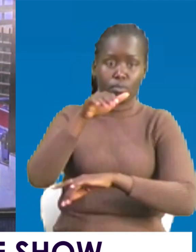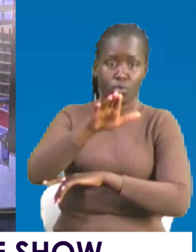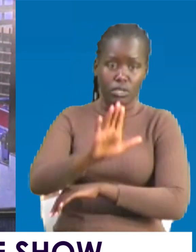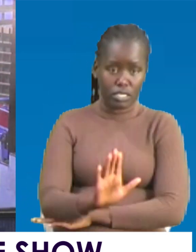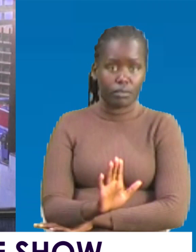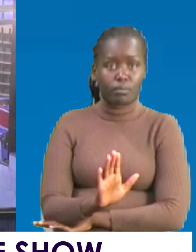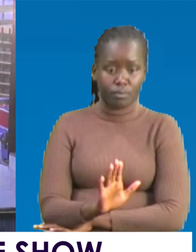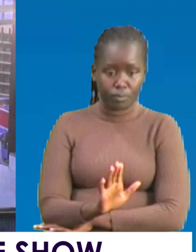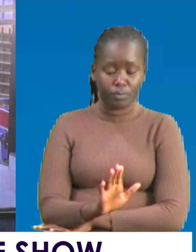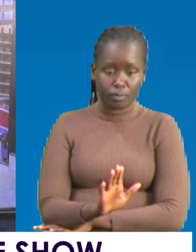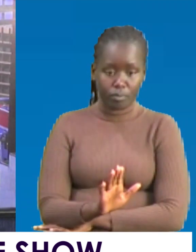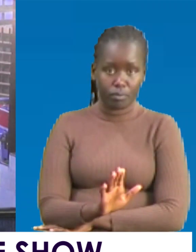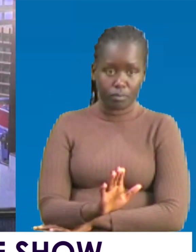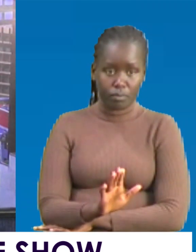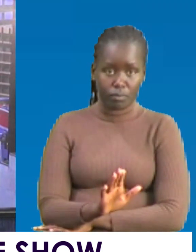Don't